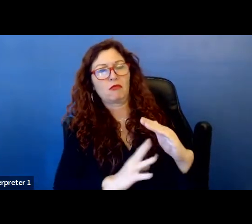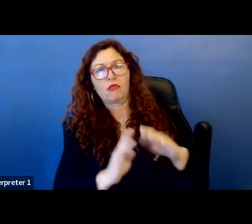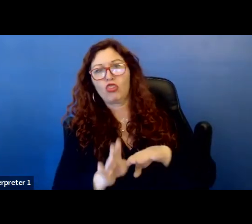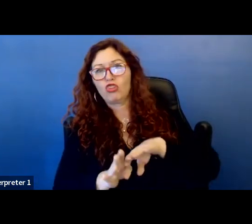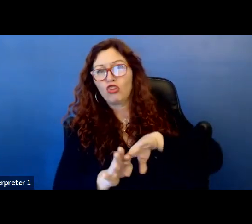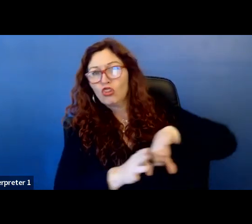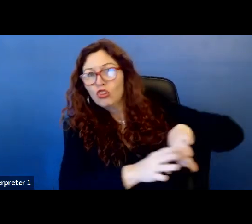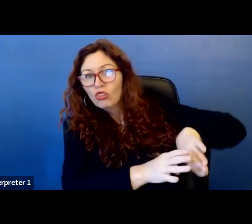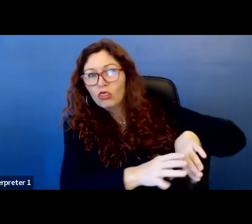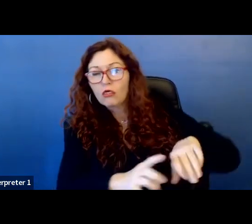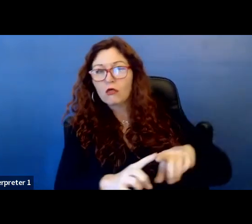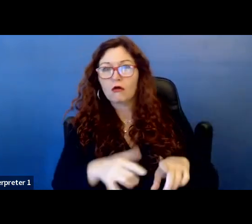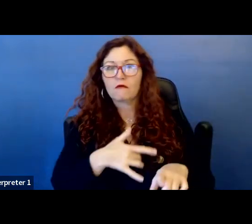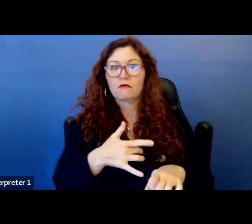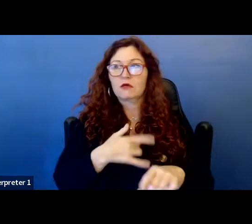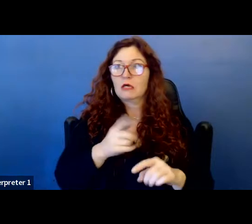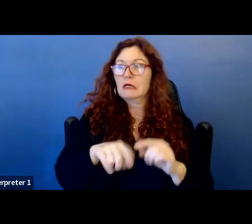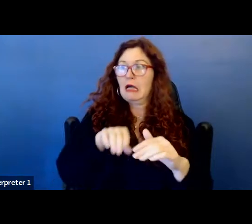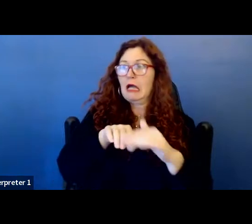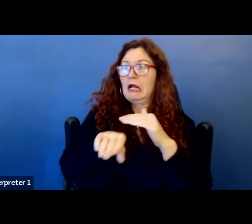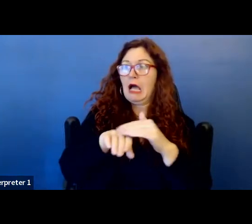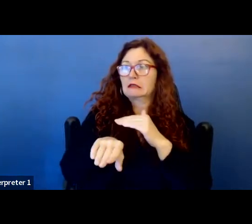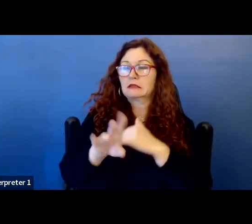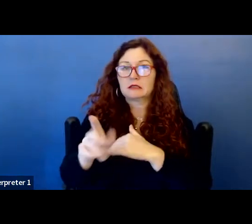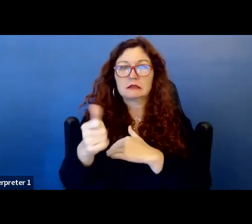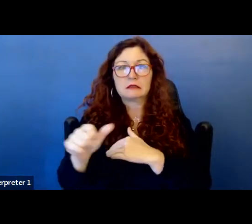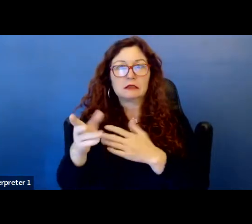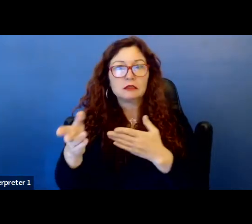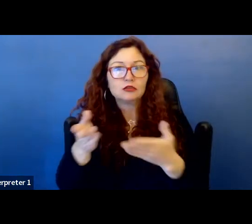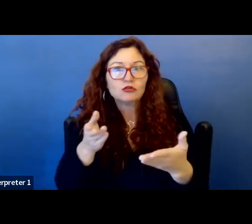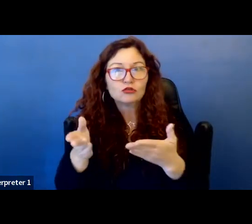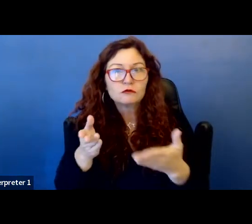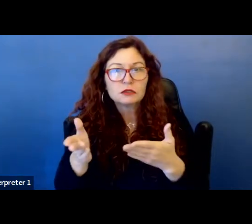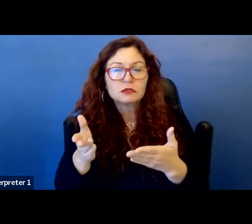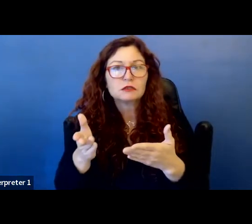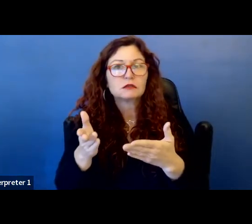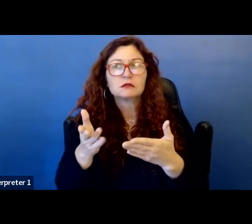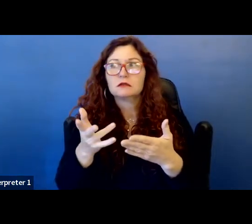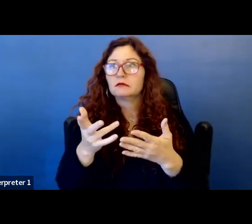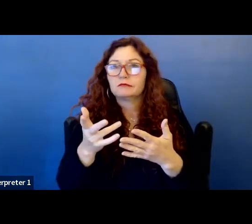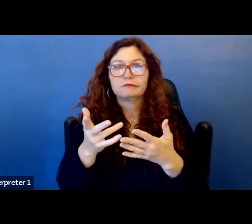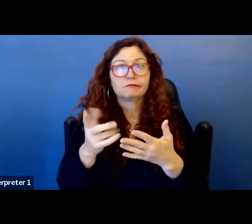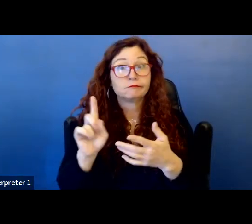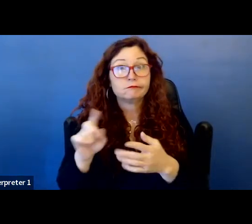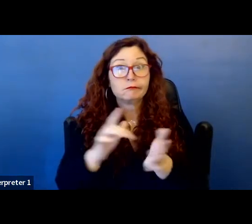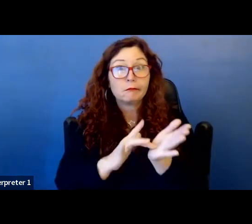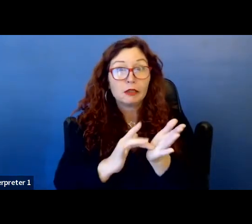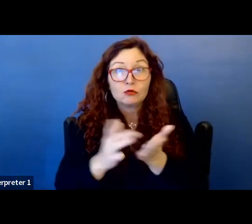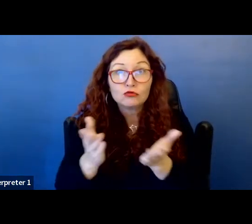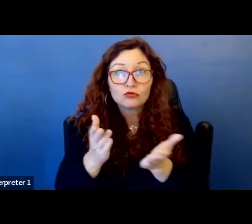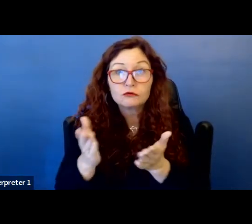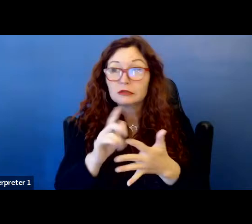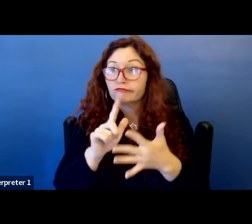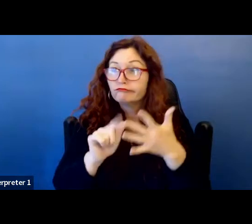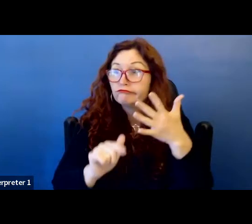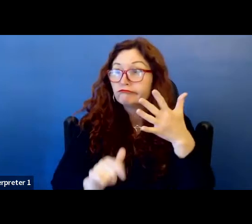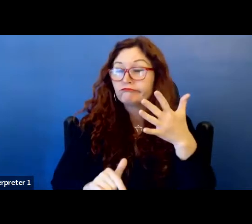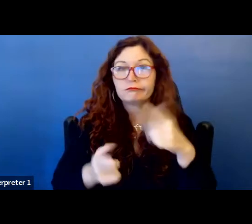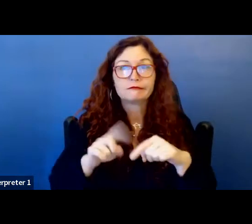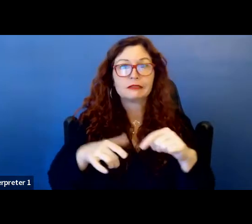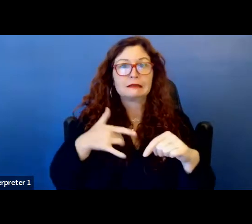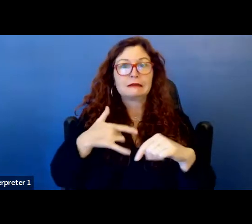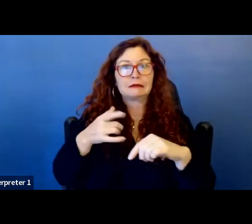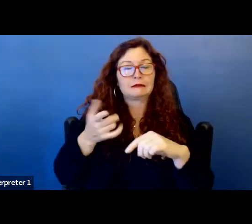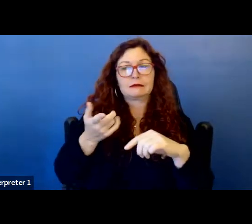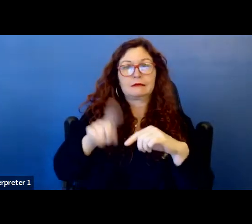access to life-saving services and protections and it manifests itself in countless other ways but like another panelist said